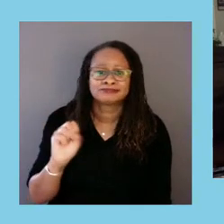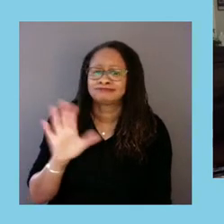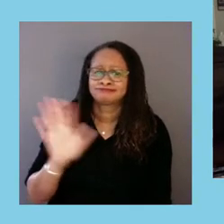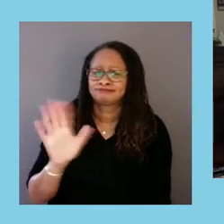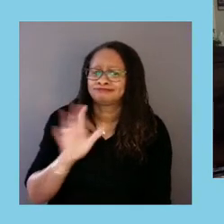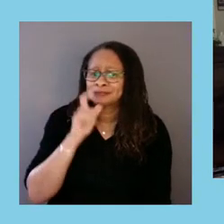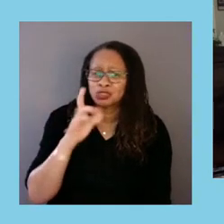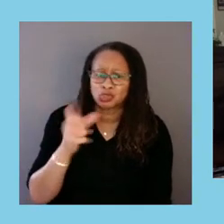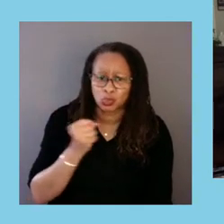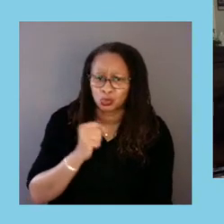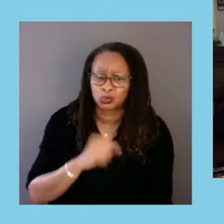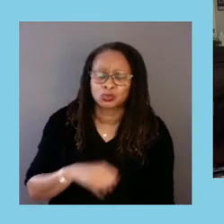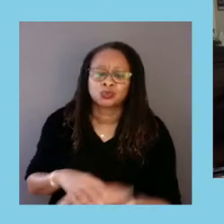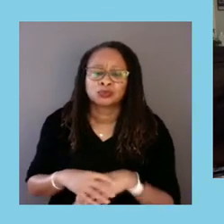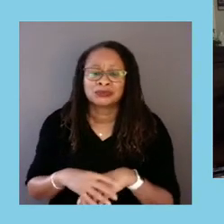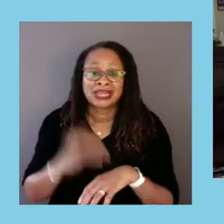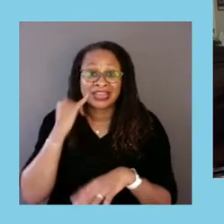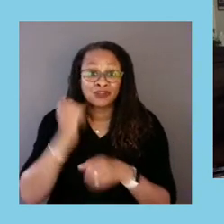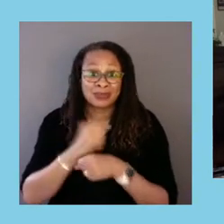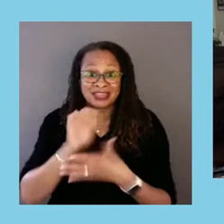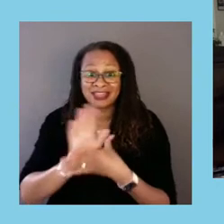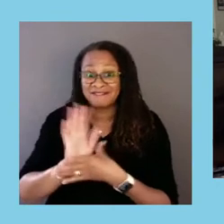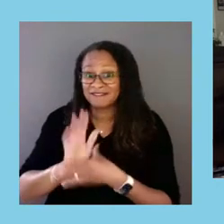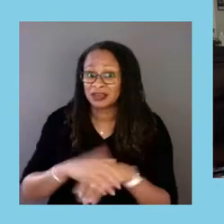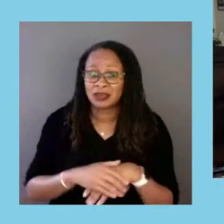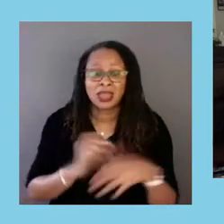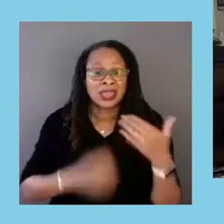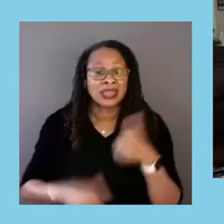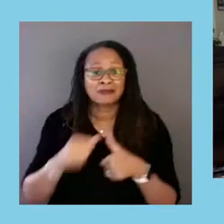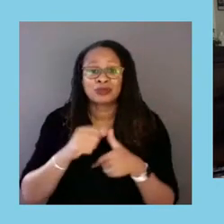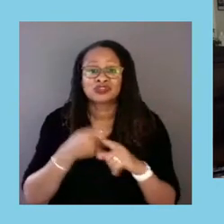film, it's a great film. It premieres out of Sundance, but